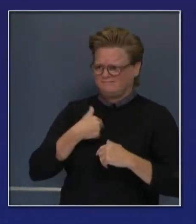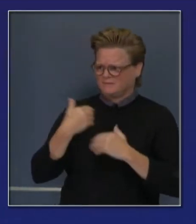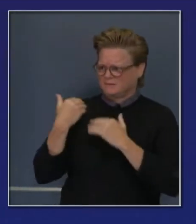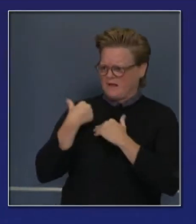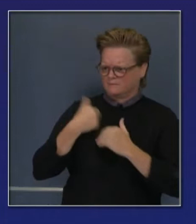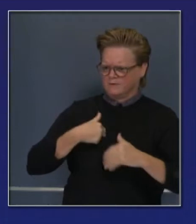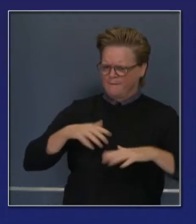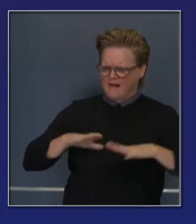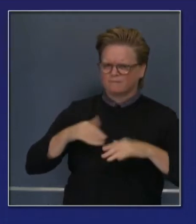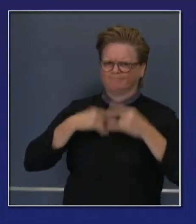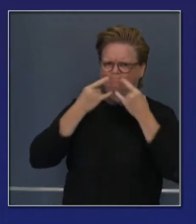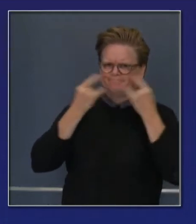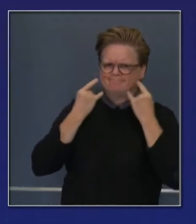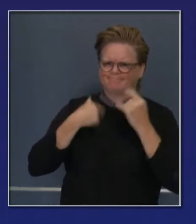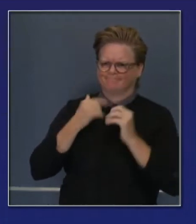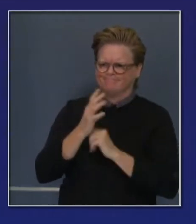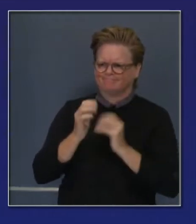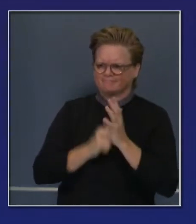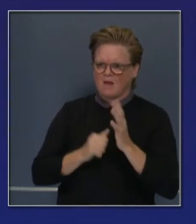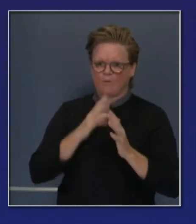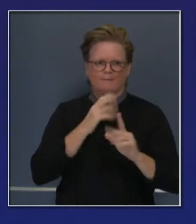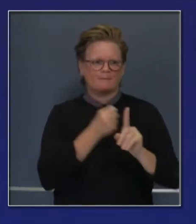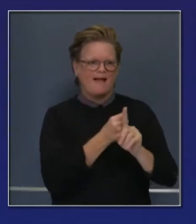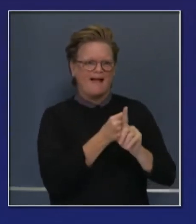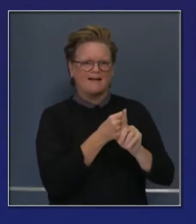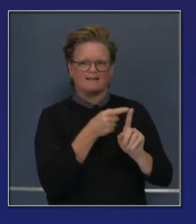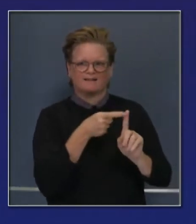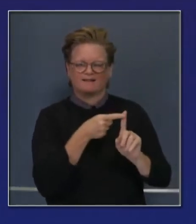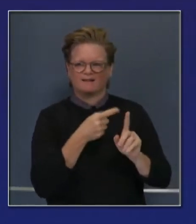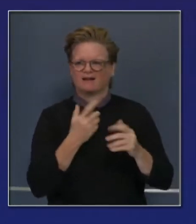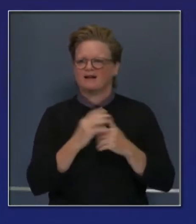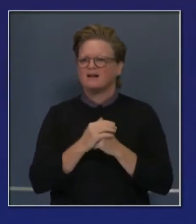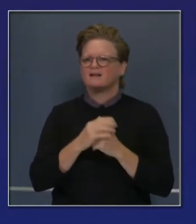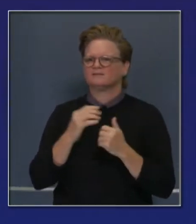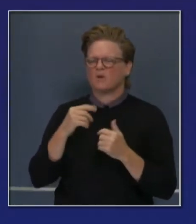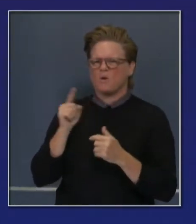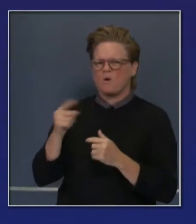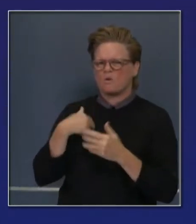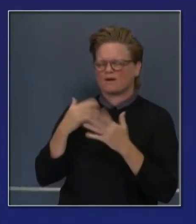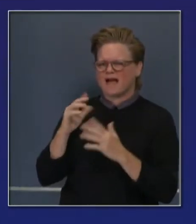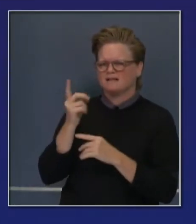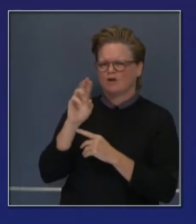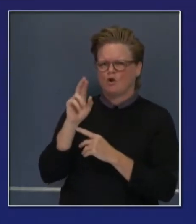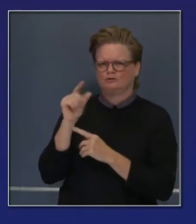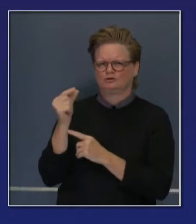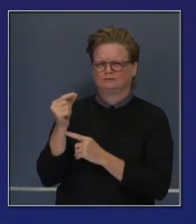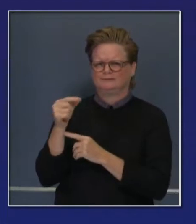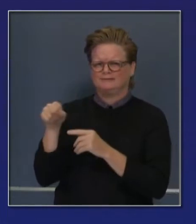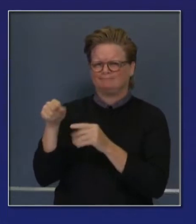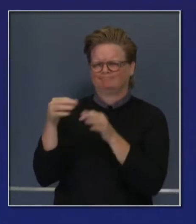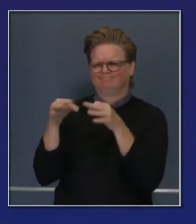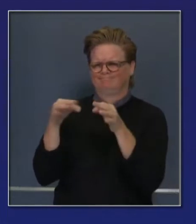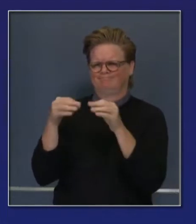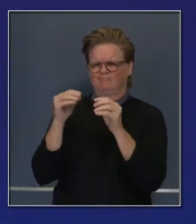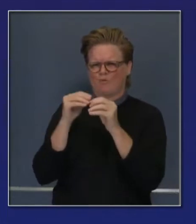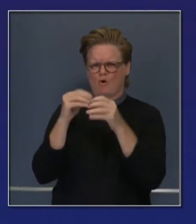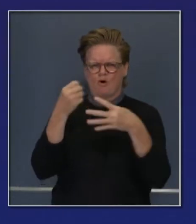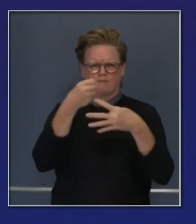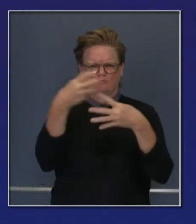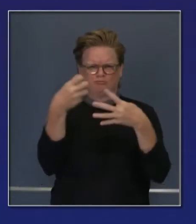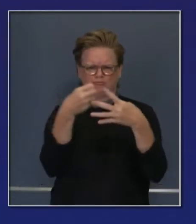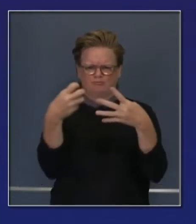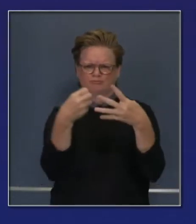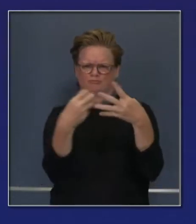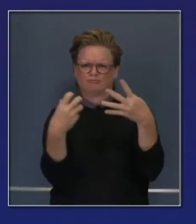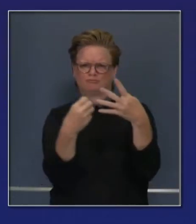just some of these other colors before I bring up Dr. Galley. So the purple representing what broadly was defined